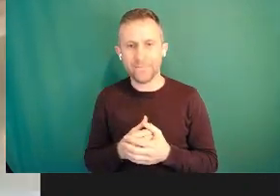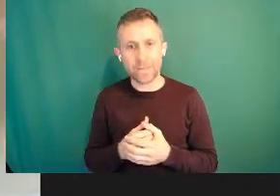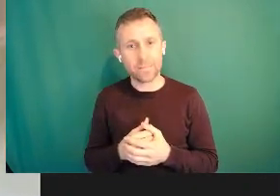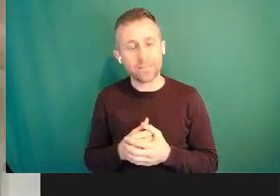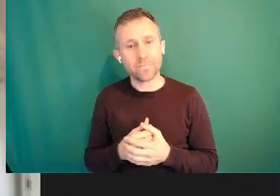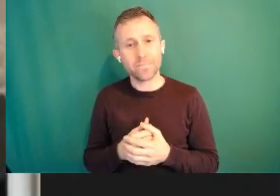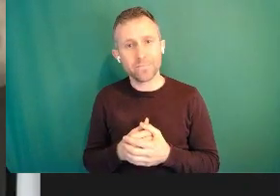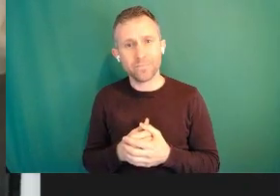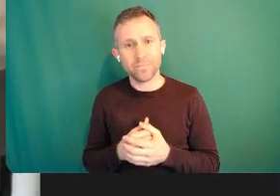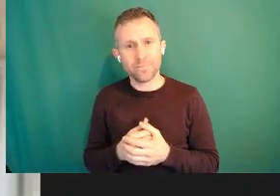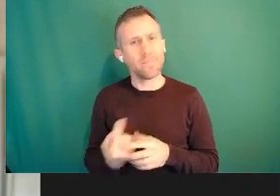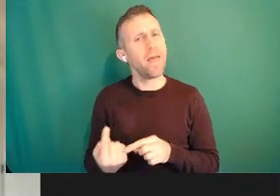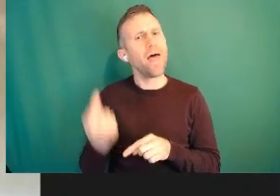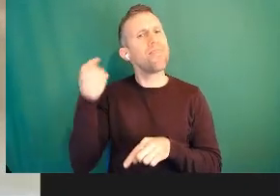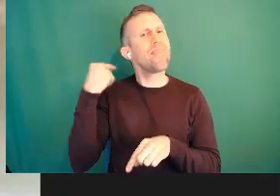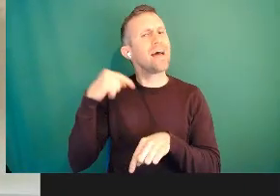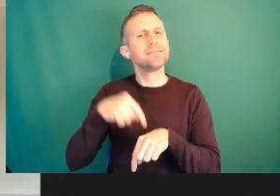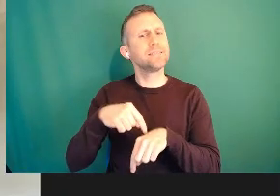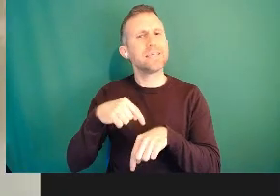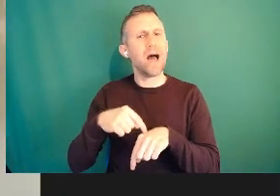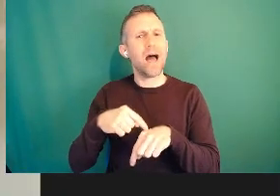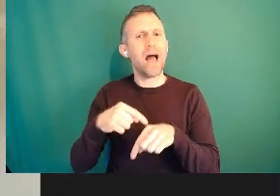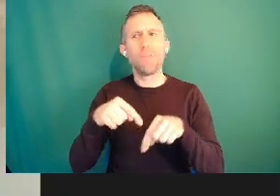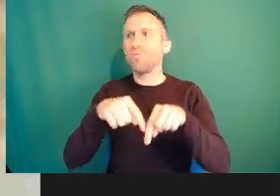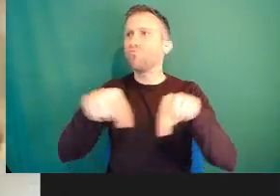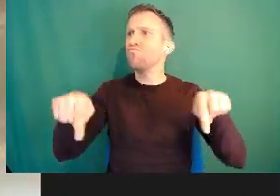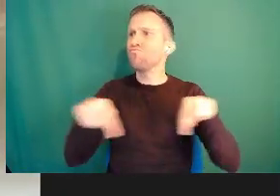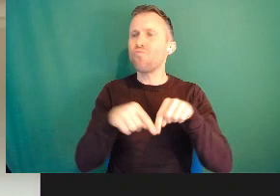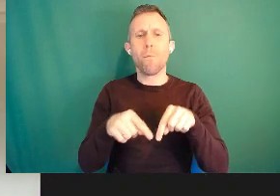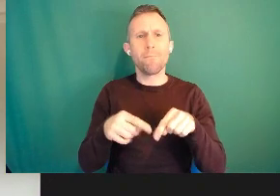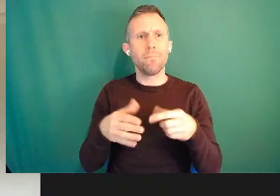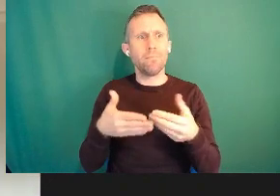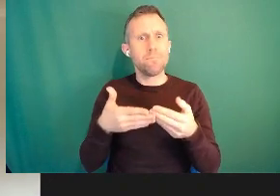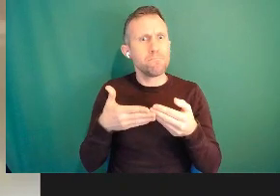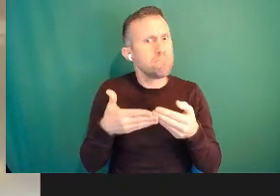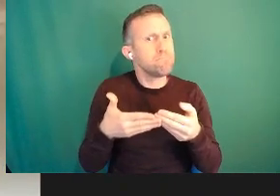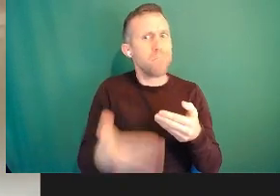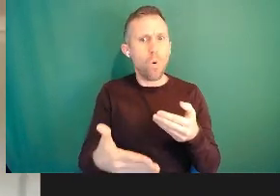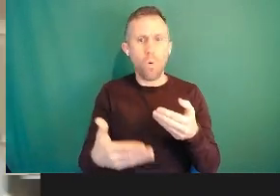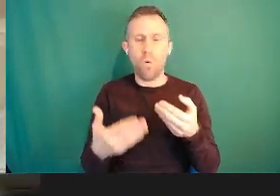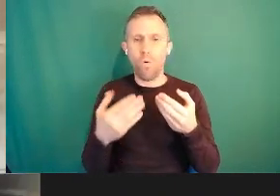scale, and it would have been kind of palatial quality.